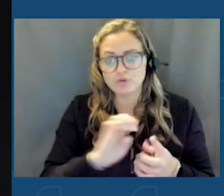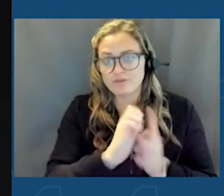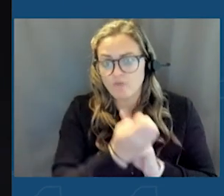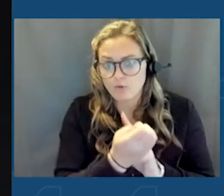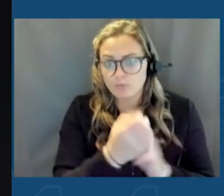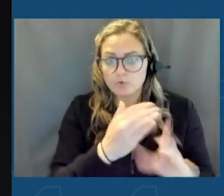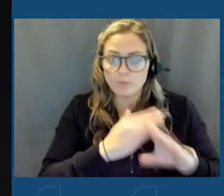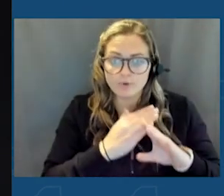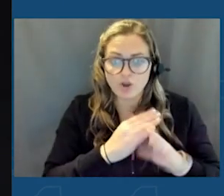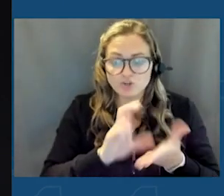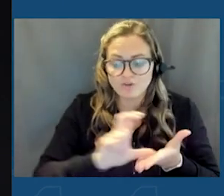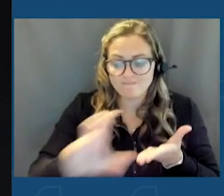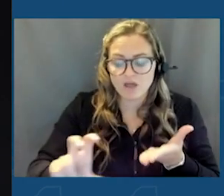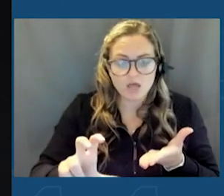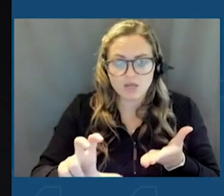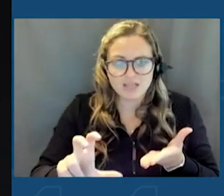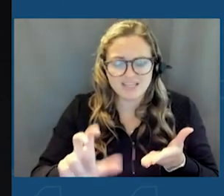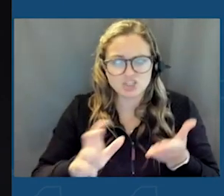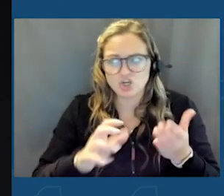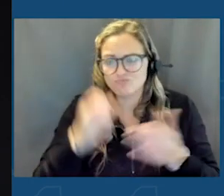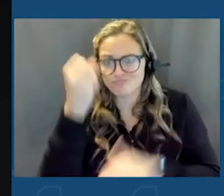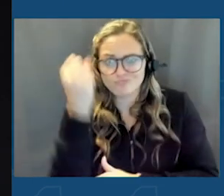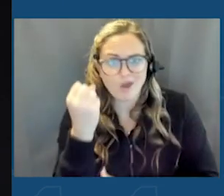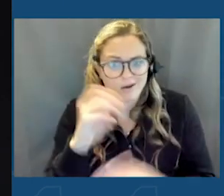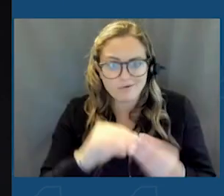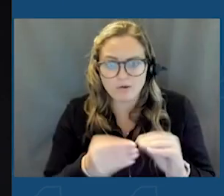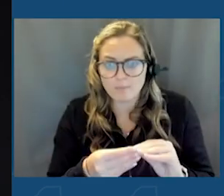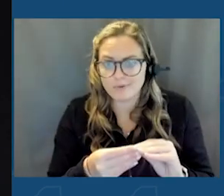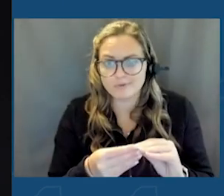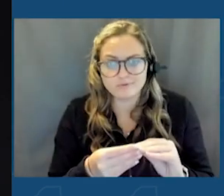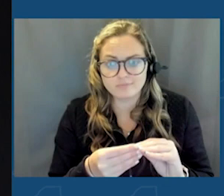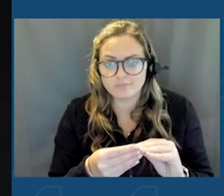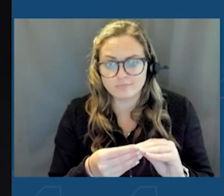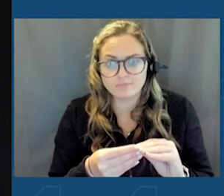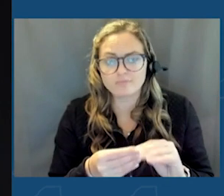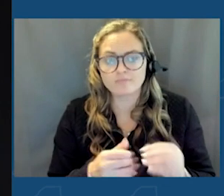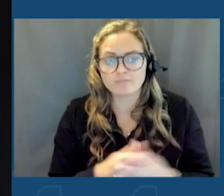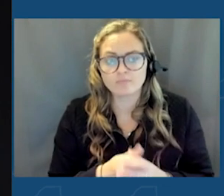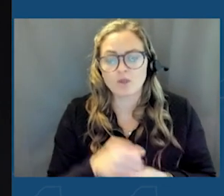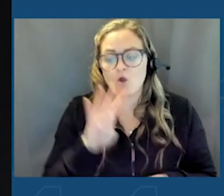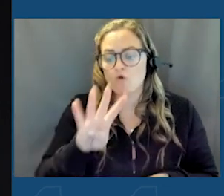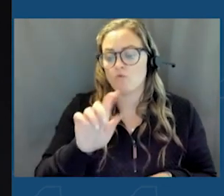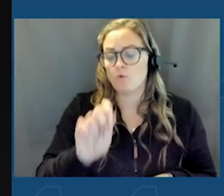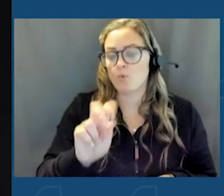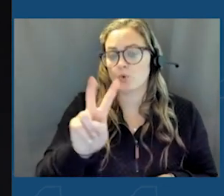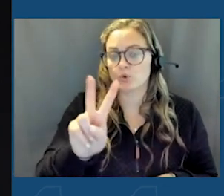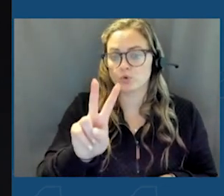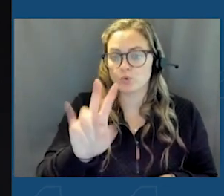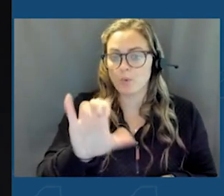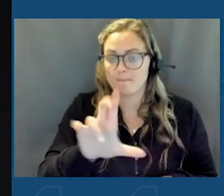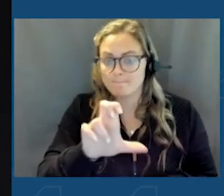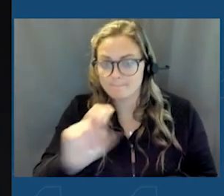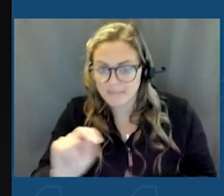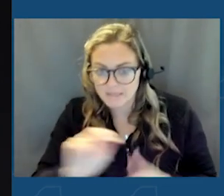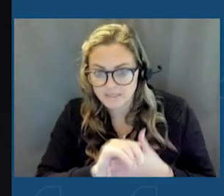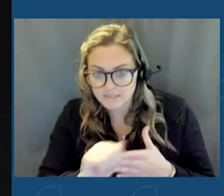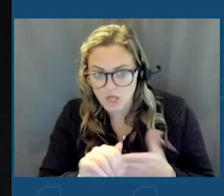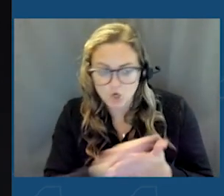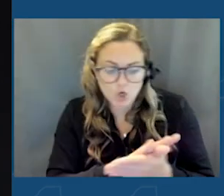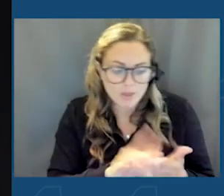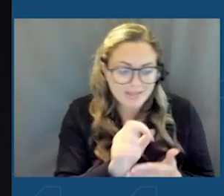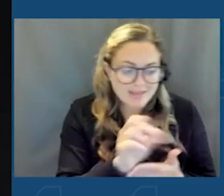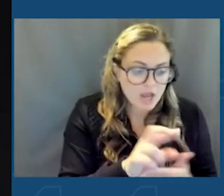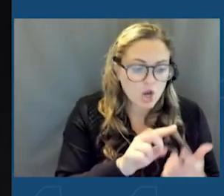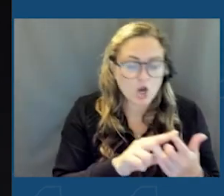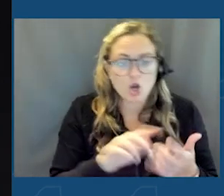never spent this level of money on environmental protection, as well as our $4.2 billion Clean Air, Clean Water, Green Jobs,